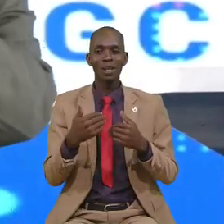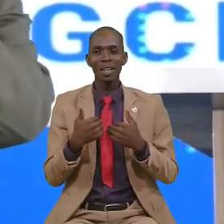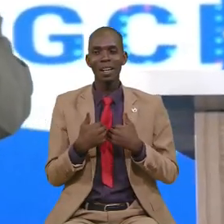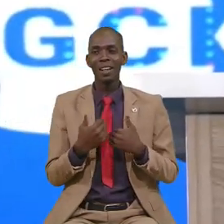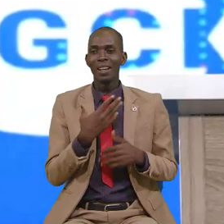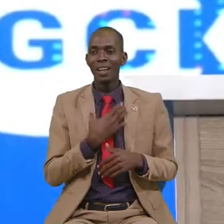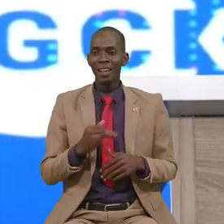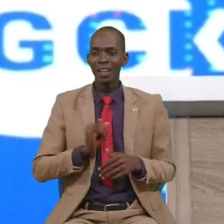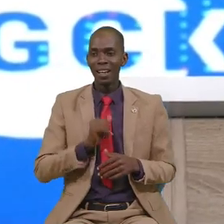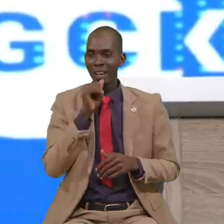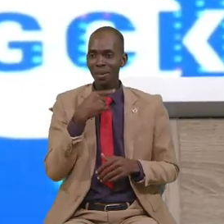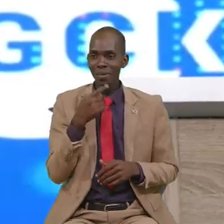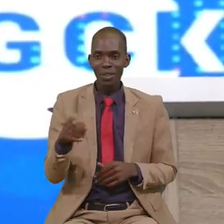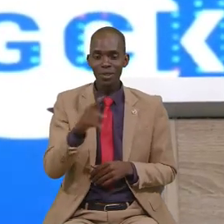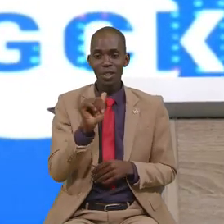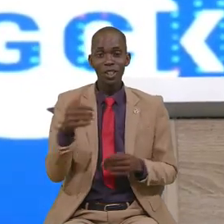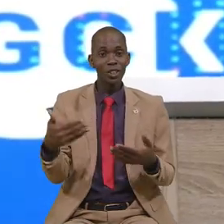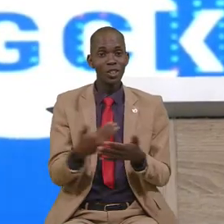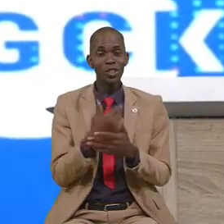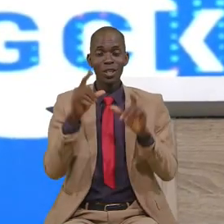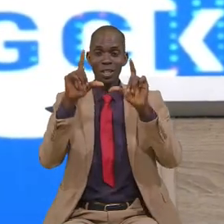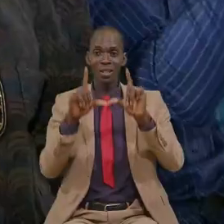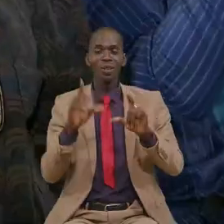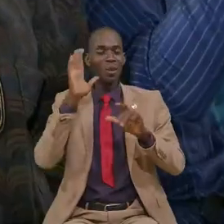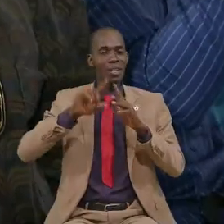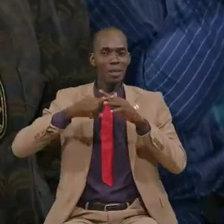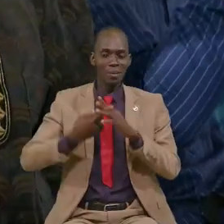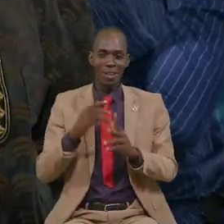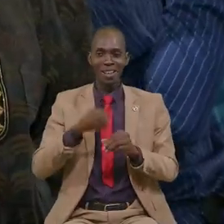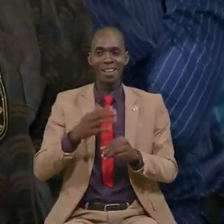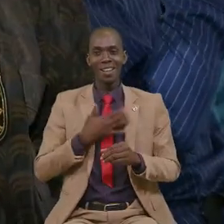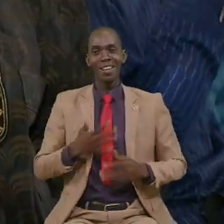you, a new level is going to start in my life.